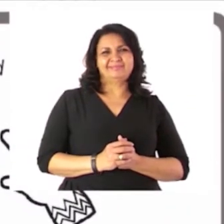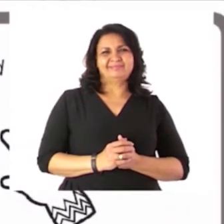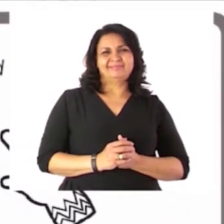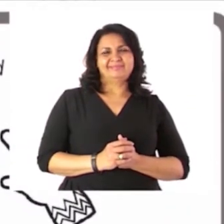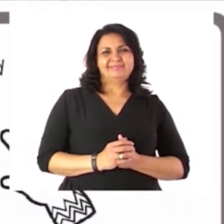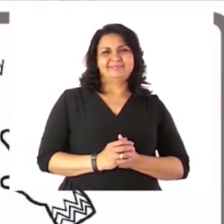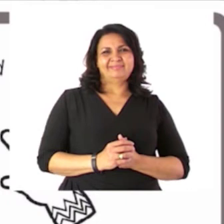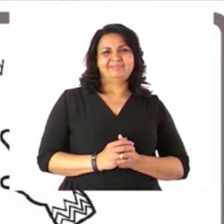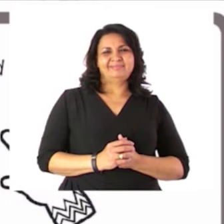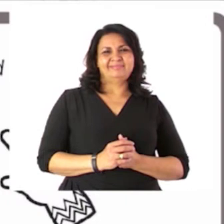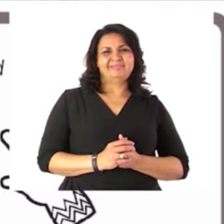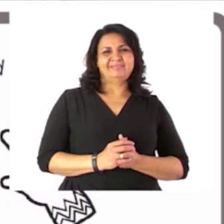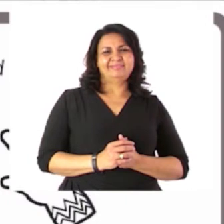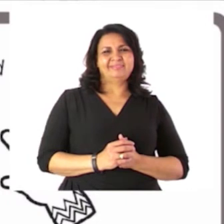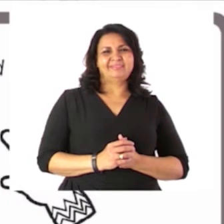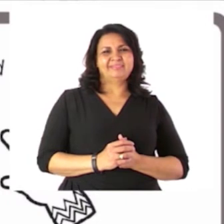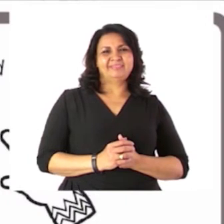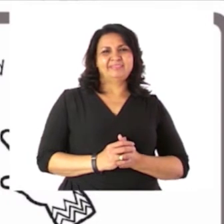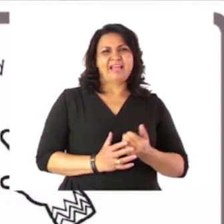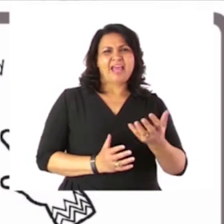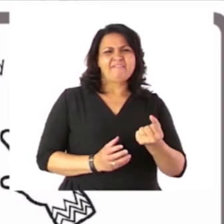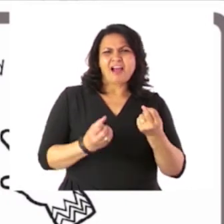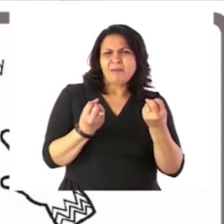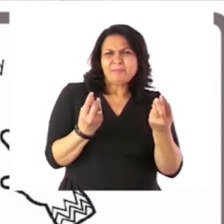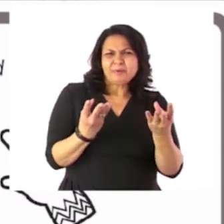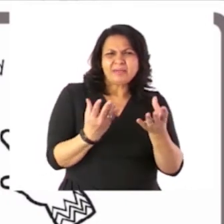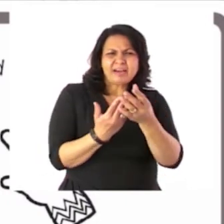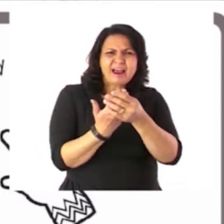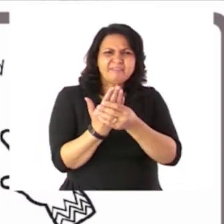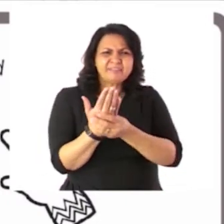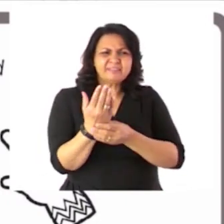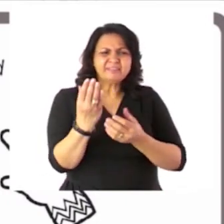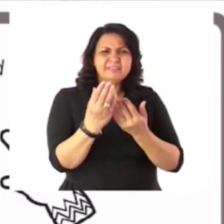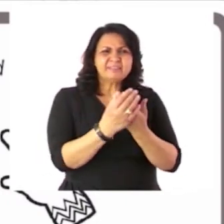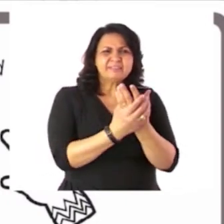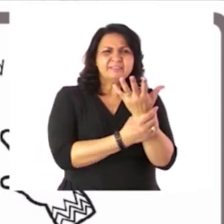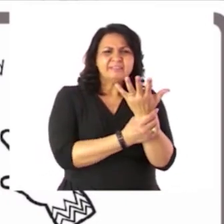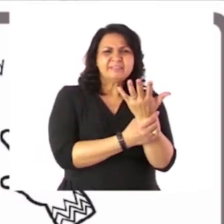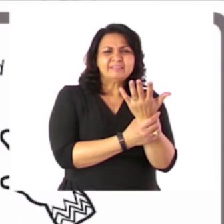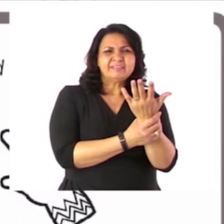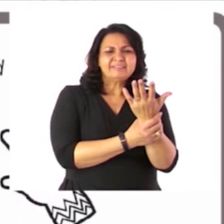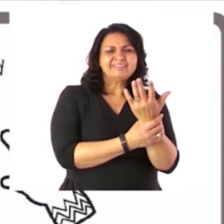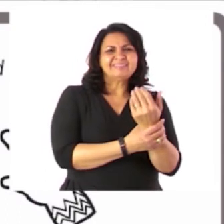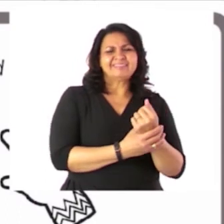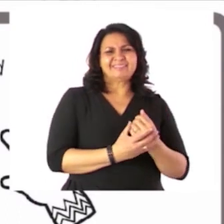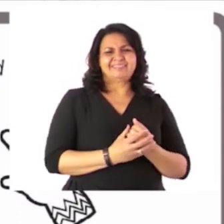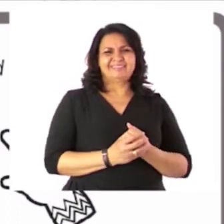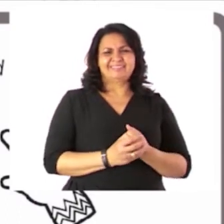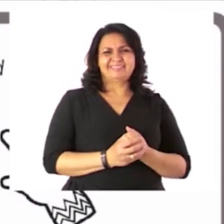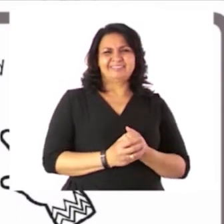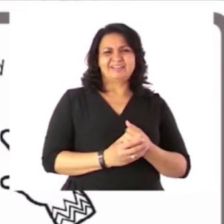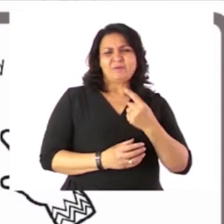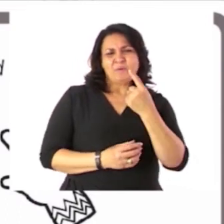page. So we have got how many gloves there? I like the patterns on the gloves.